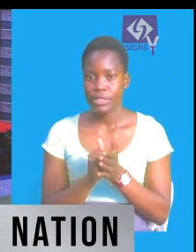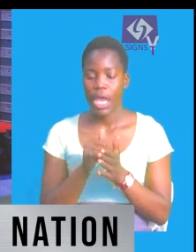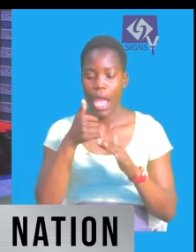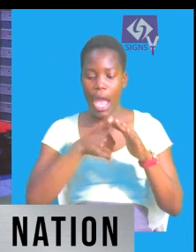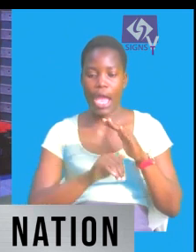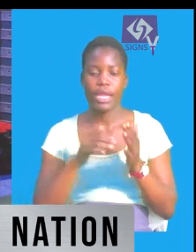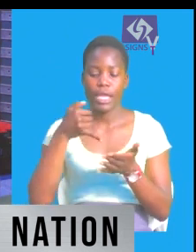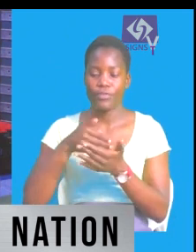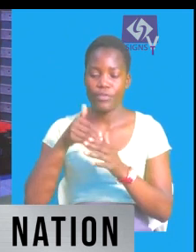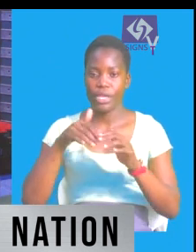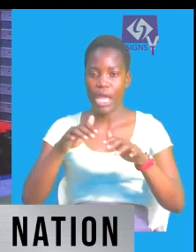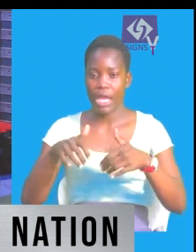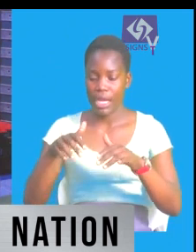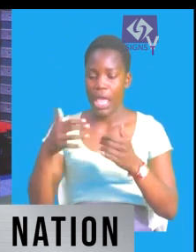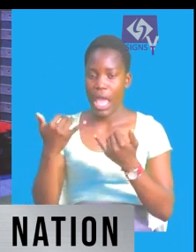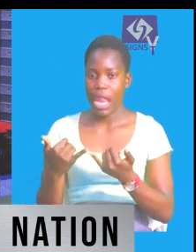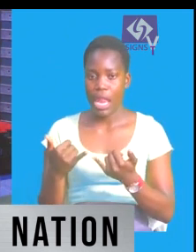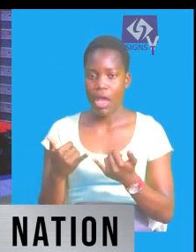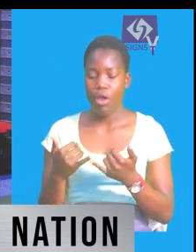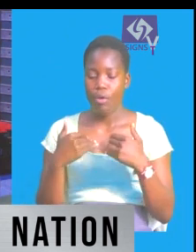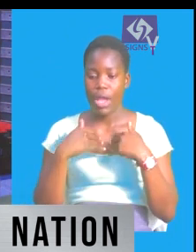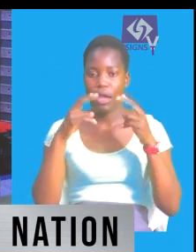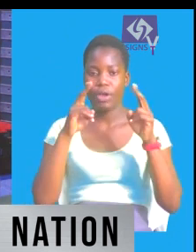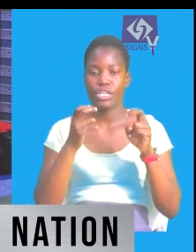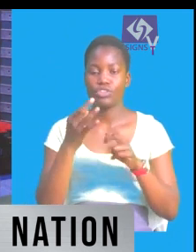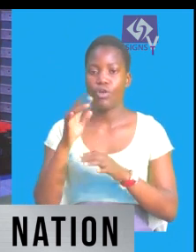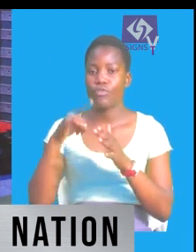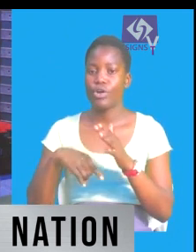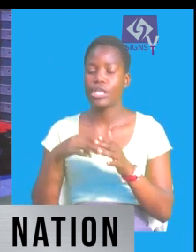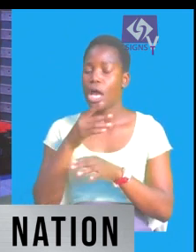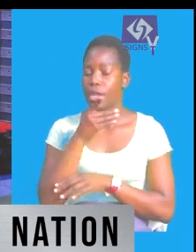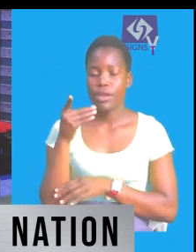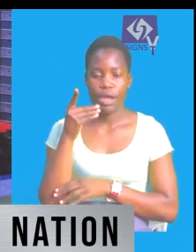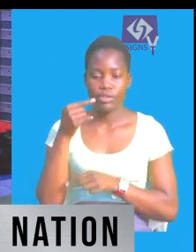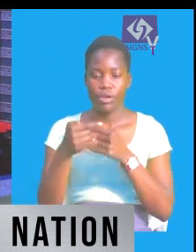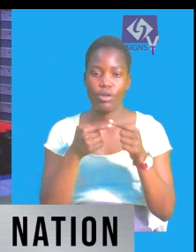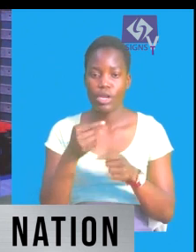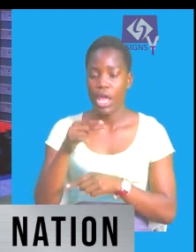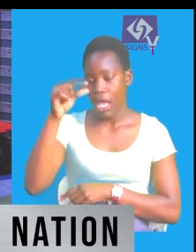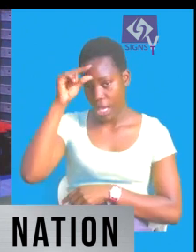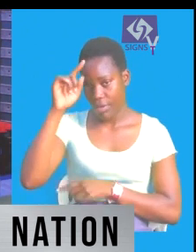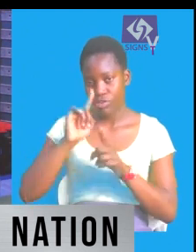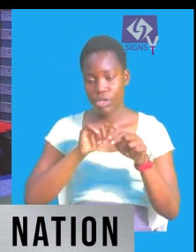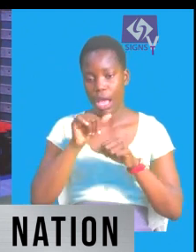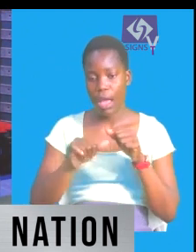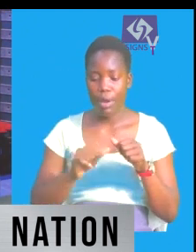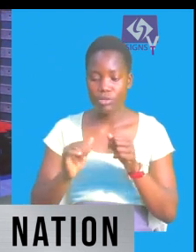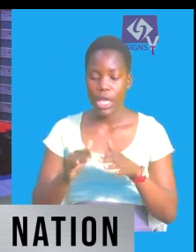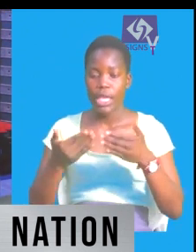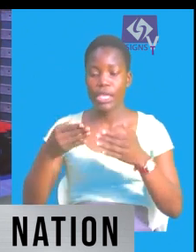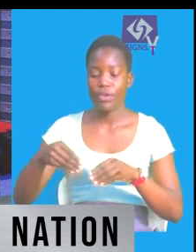in agriculture? And right now, there's the issue of drought going on, and the government talking of provision of